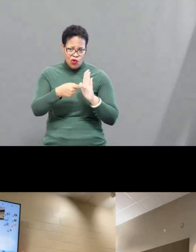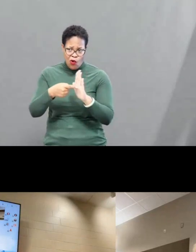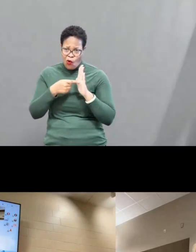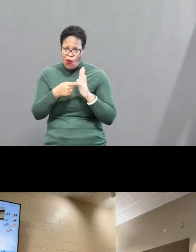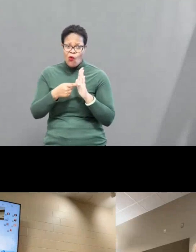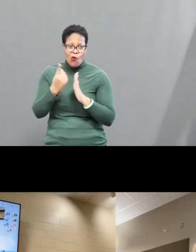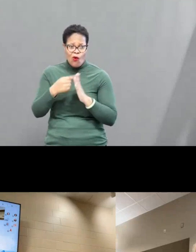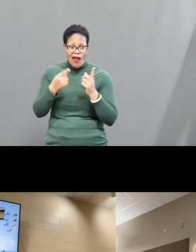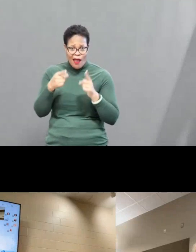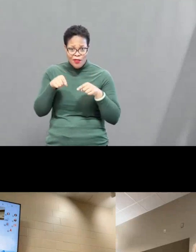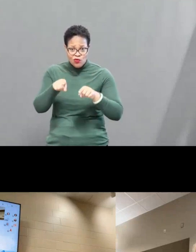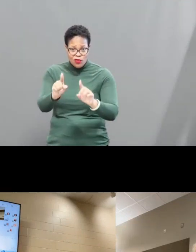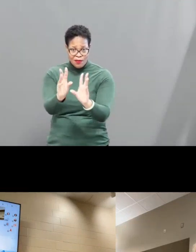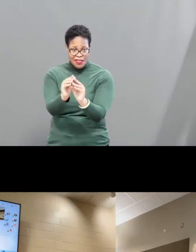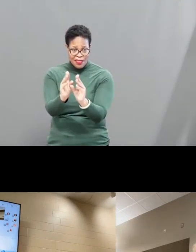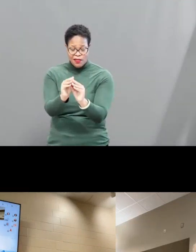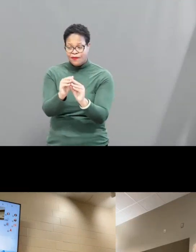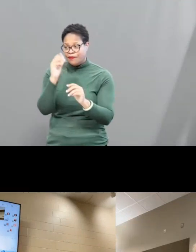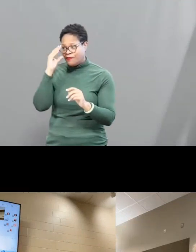at these meetings.